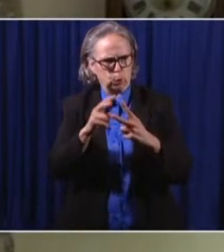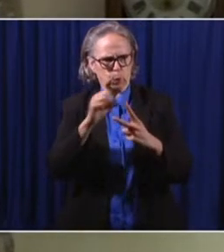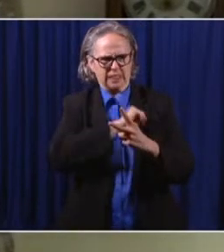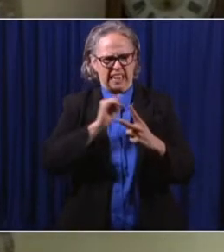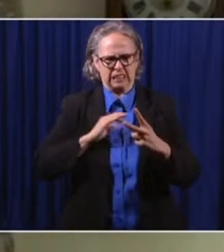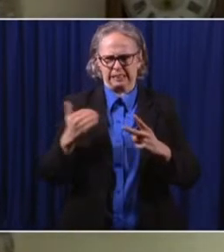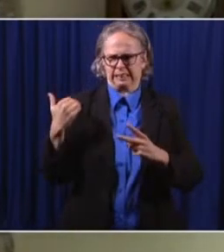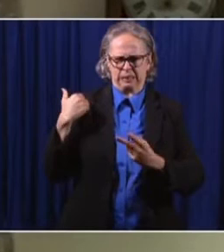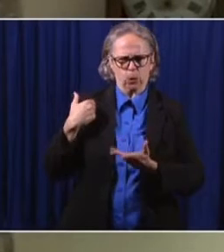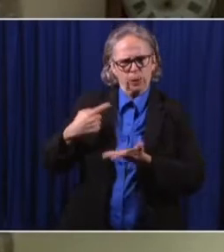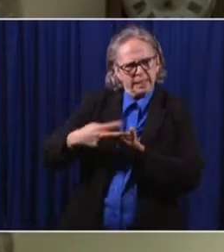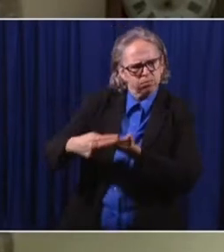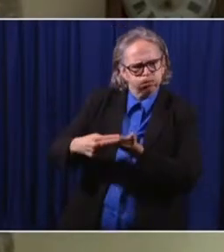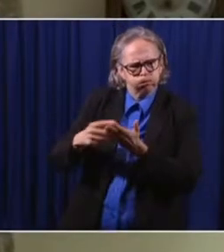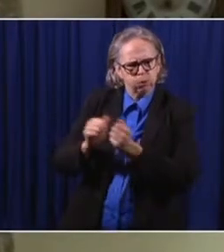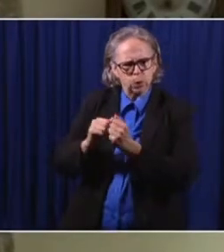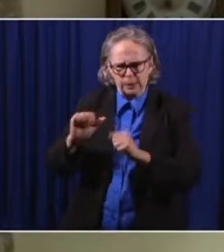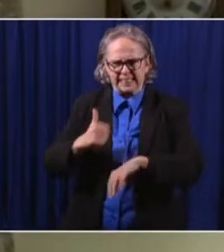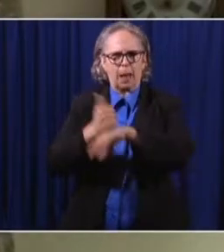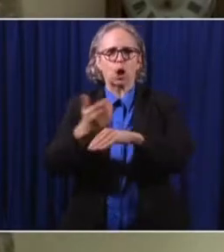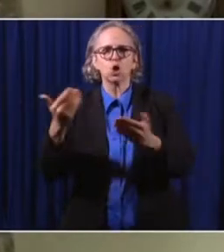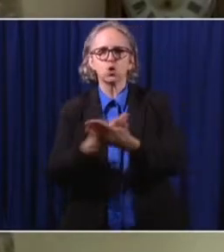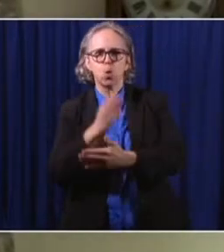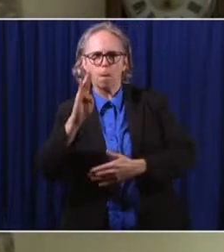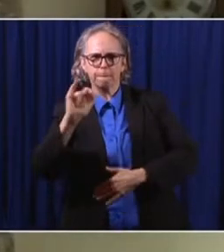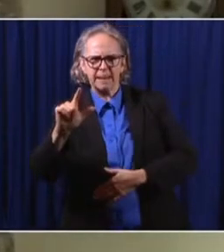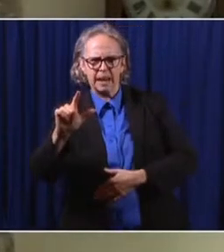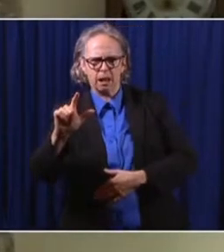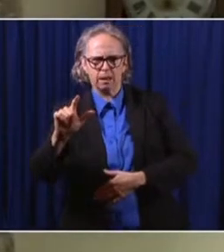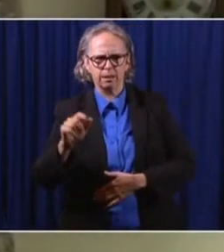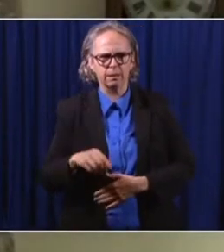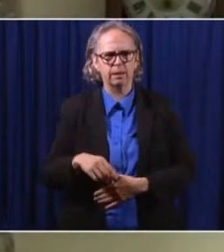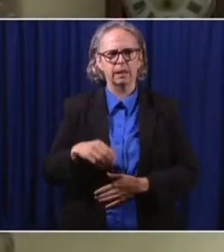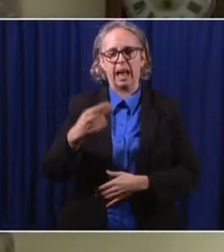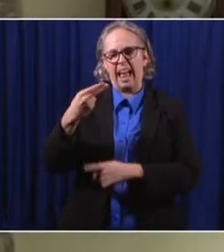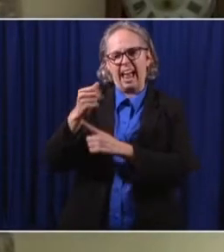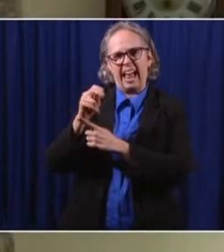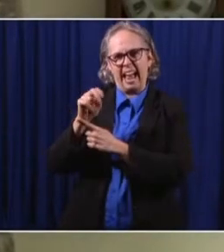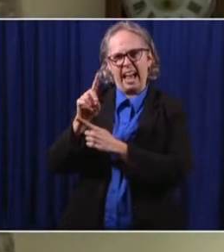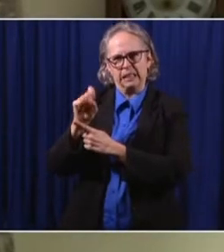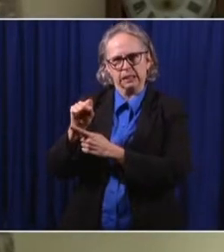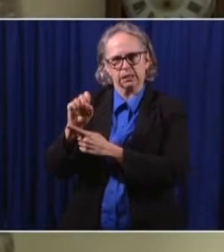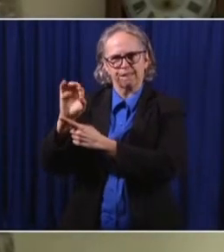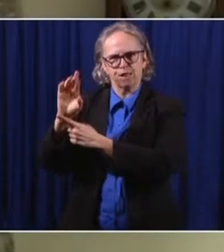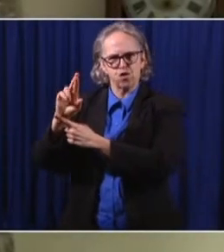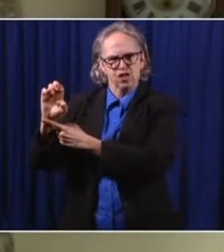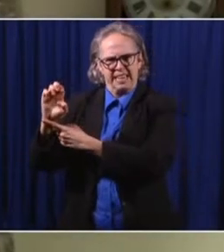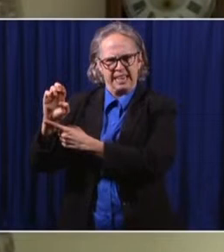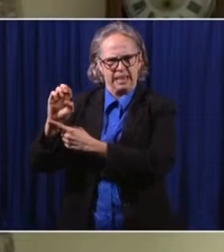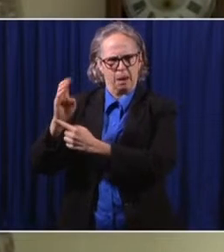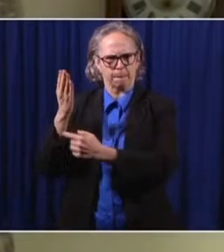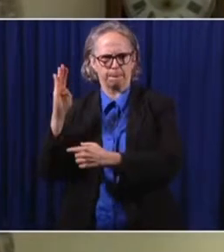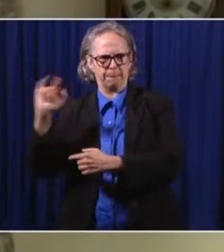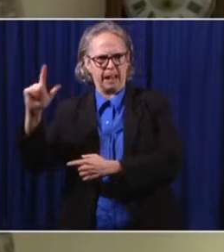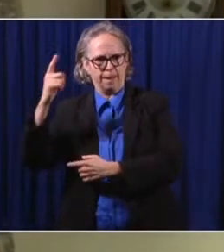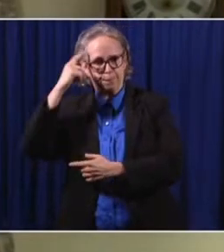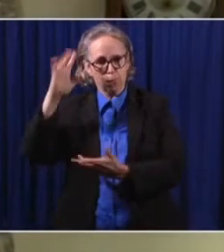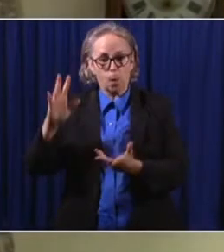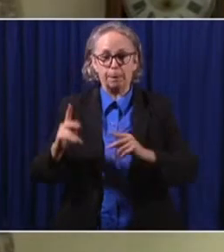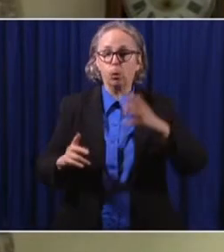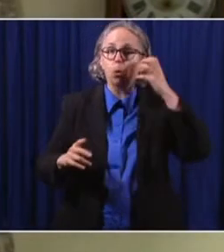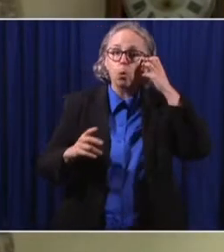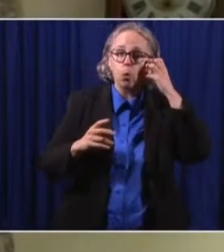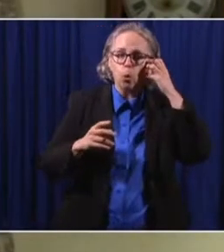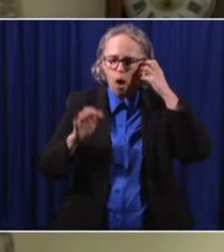of wireless devices while driving, those individuals who are using those devices while driving.